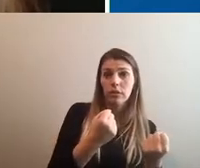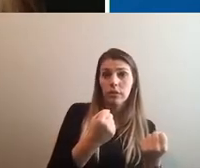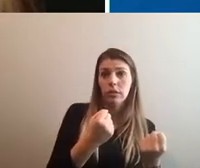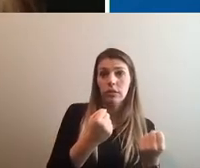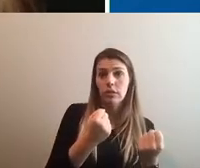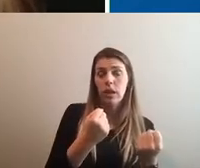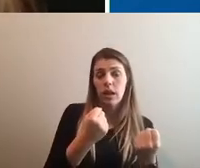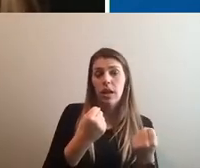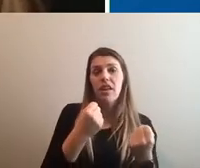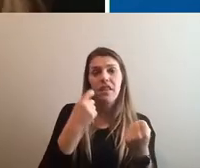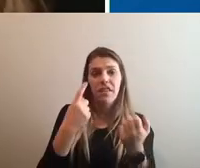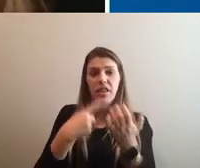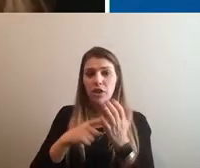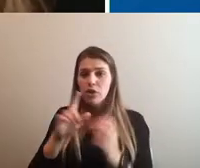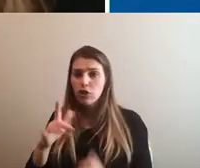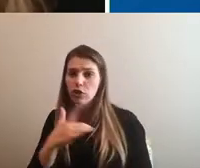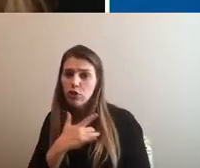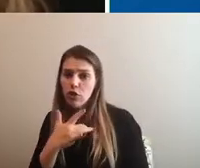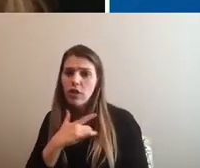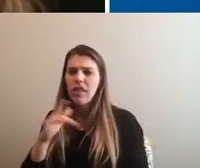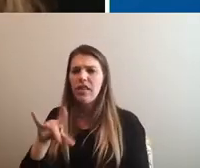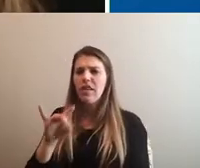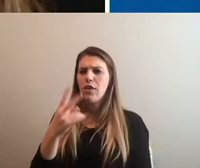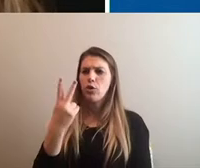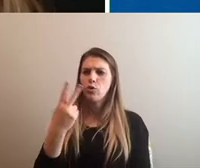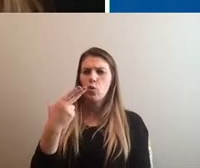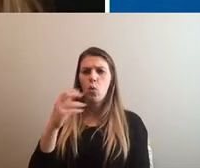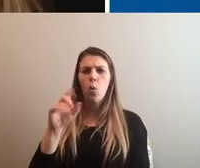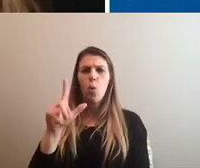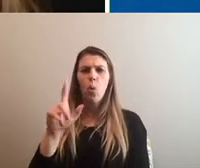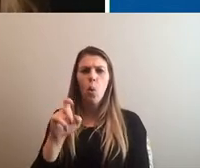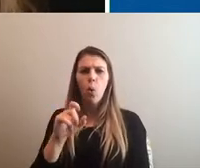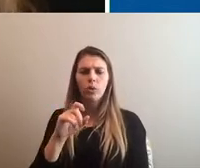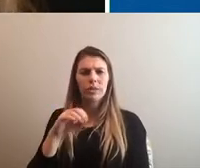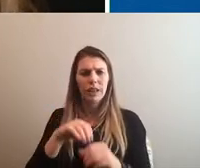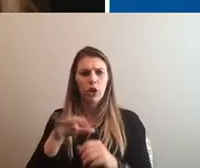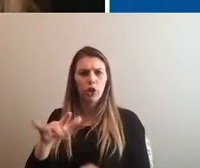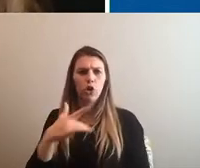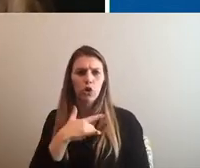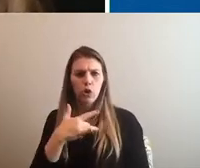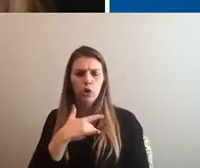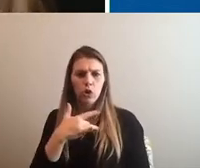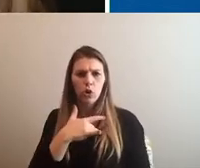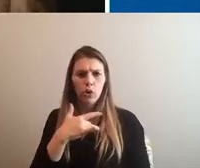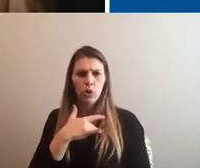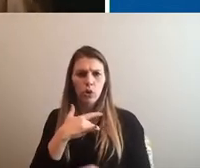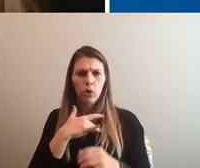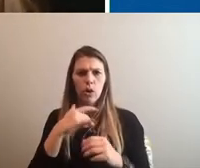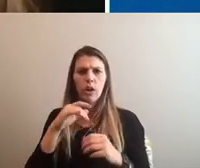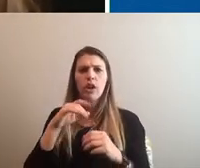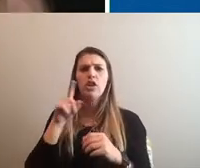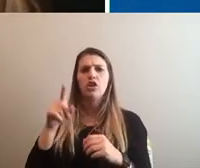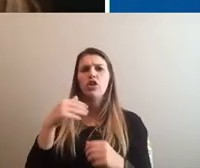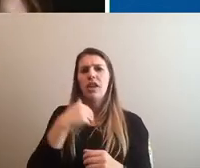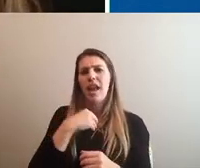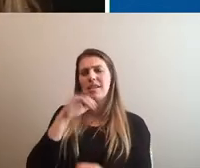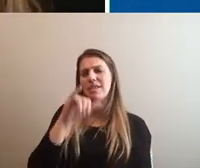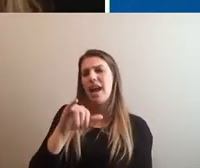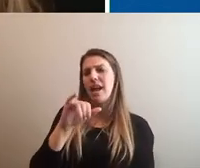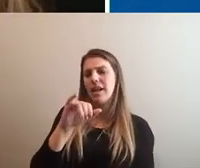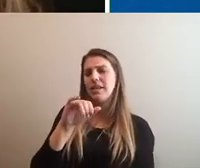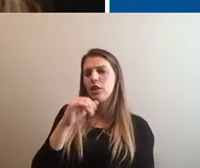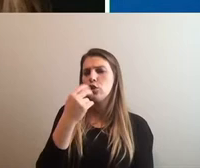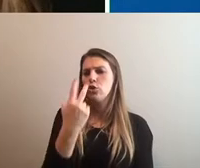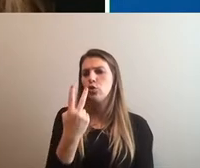they checked her heart and found two holes in her. She has an atrial septum defect,